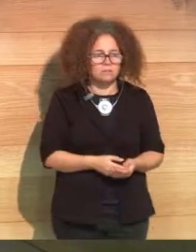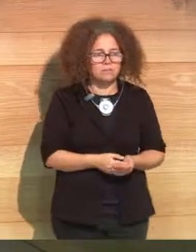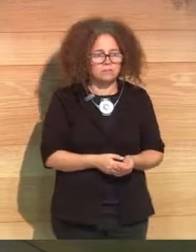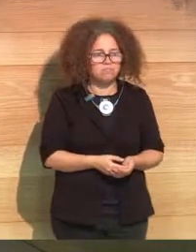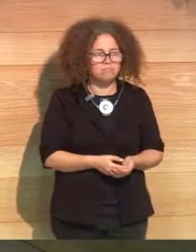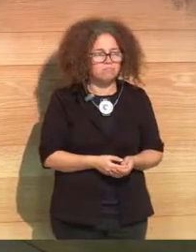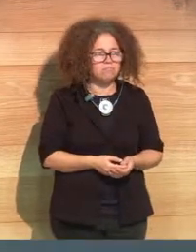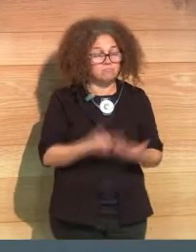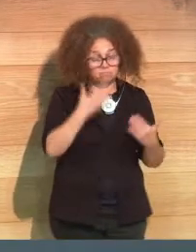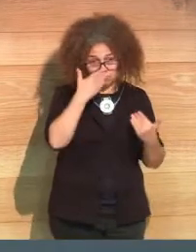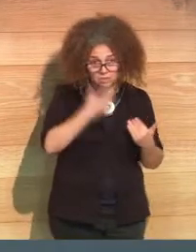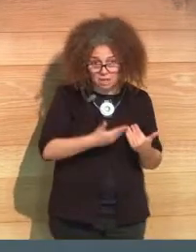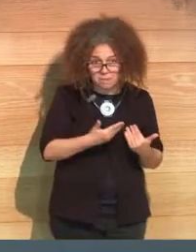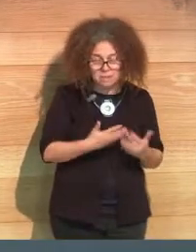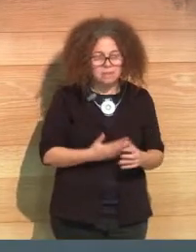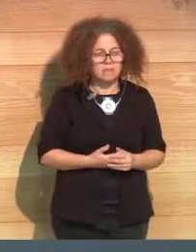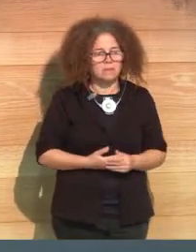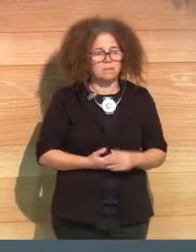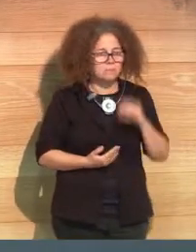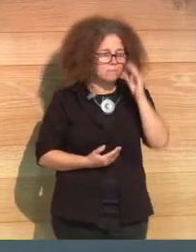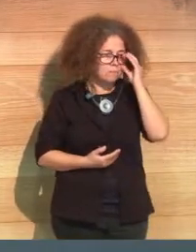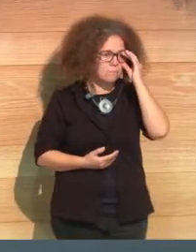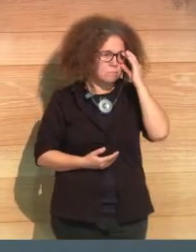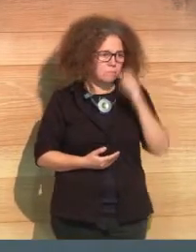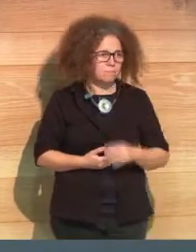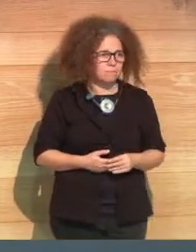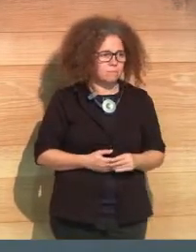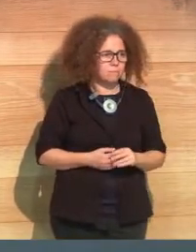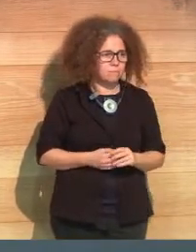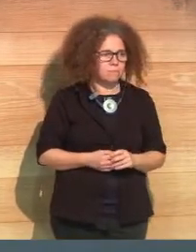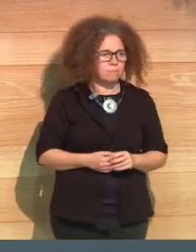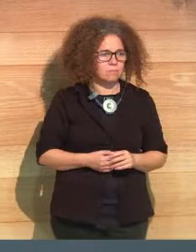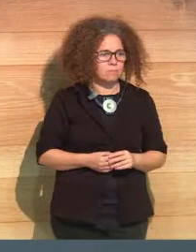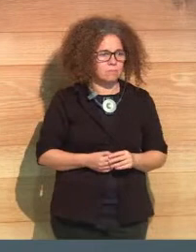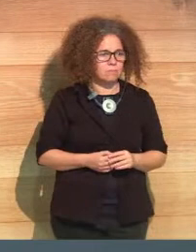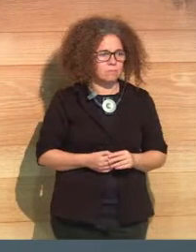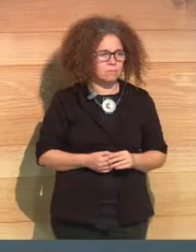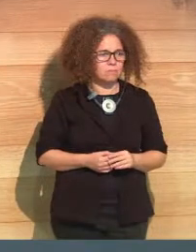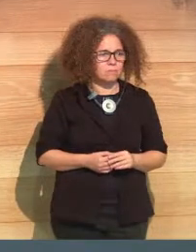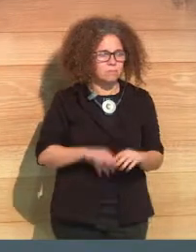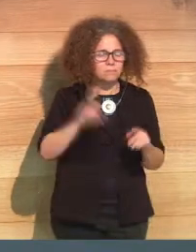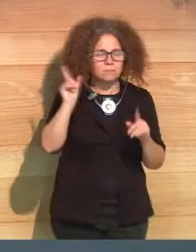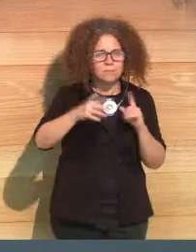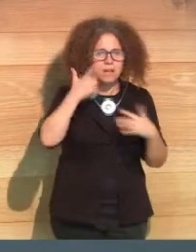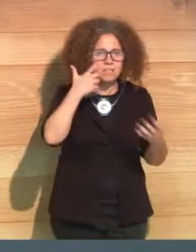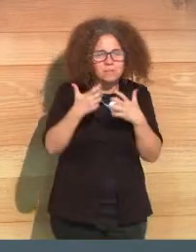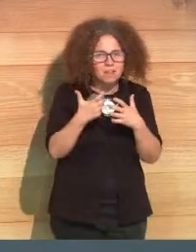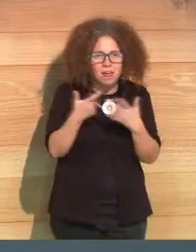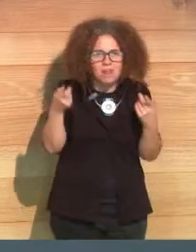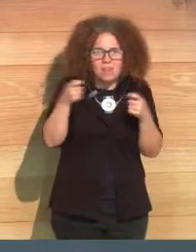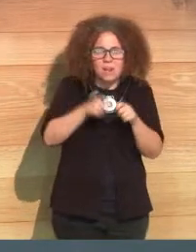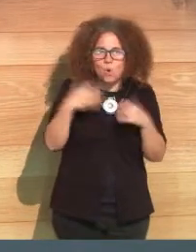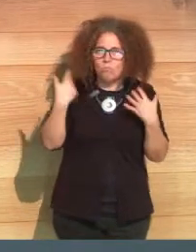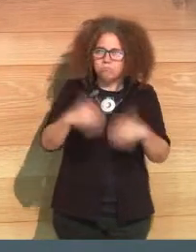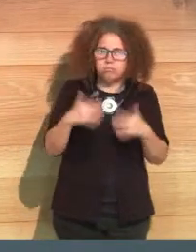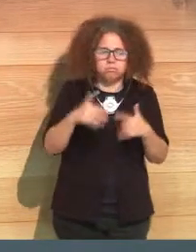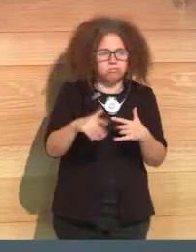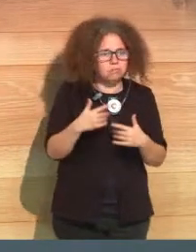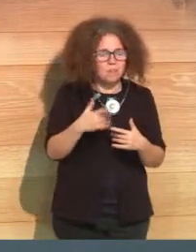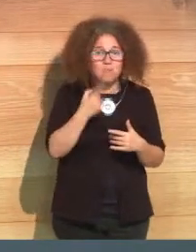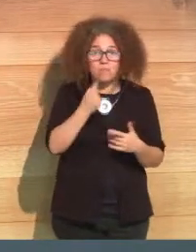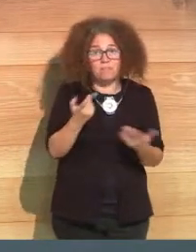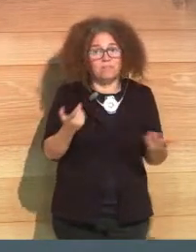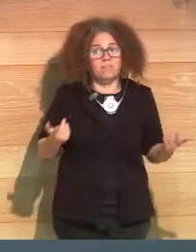honest, it was very difficult to close such a show. This is our most ambitious show to date. And we are showing like a